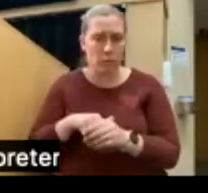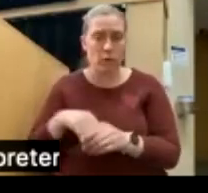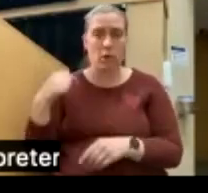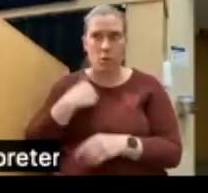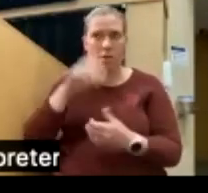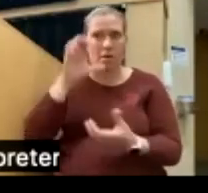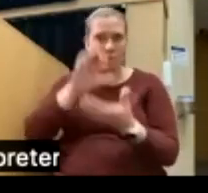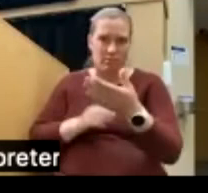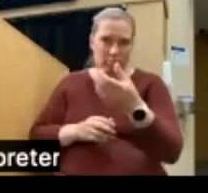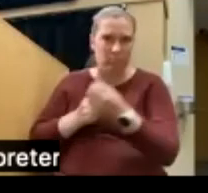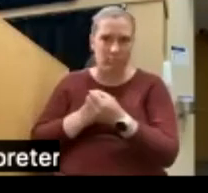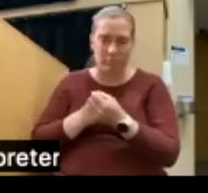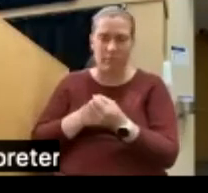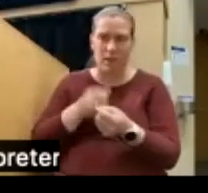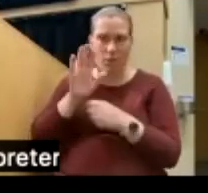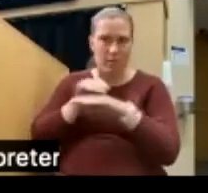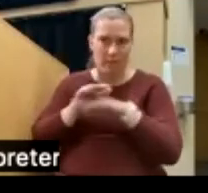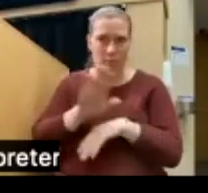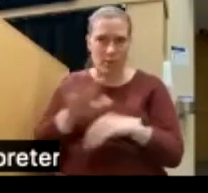well-being. I would say.